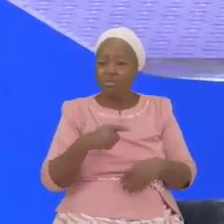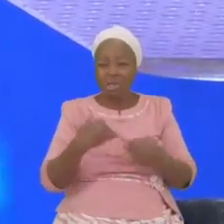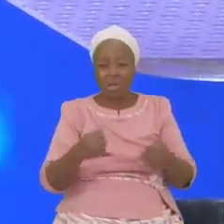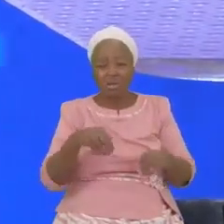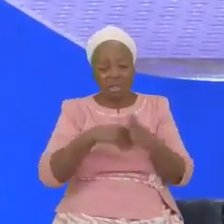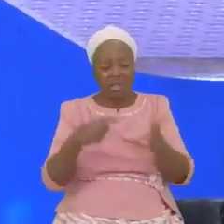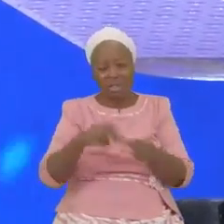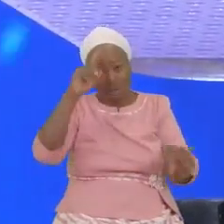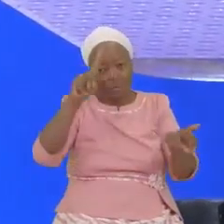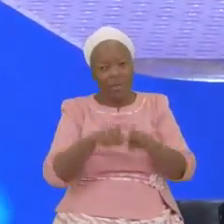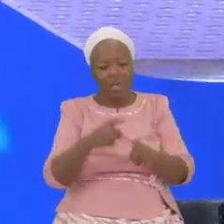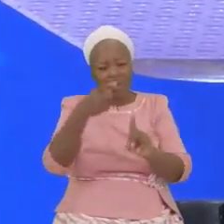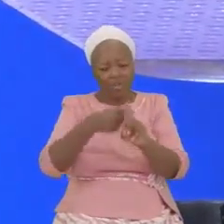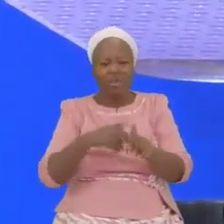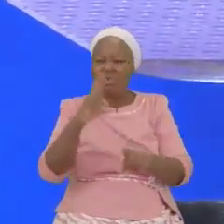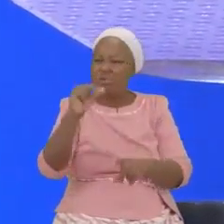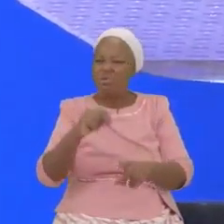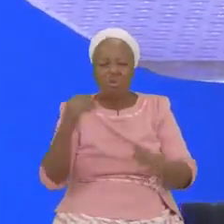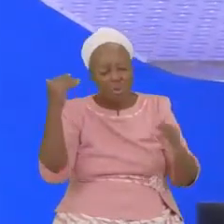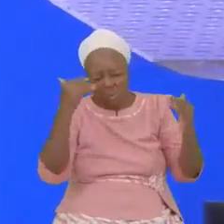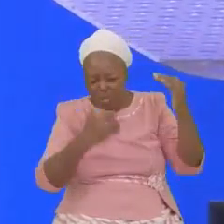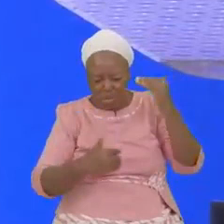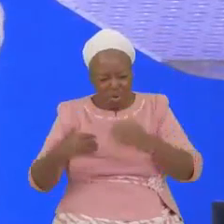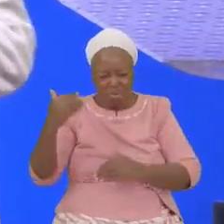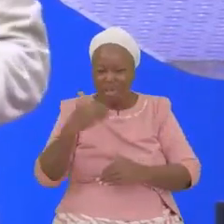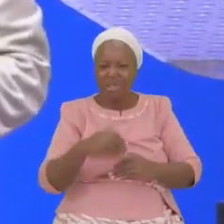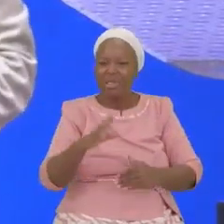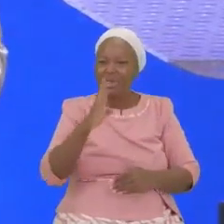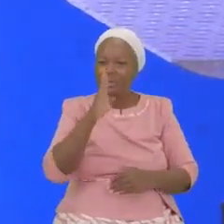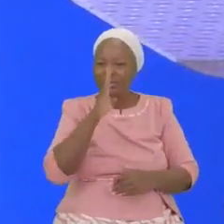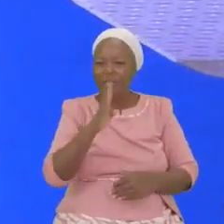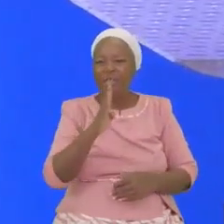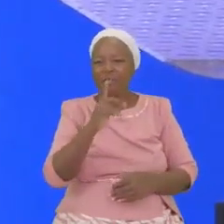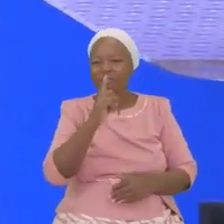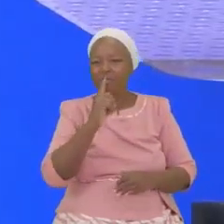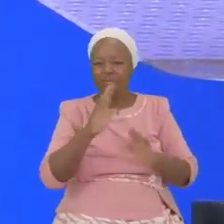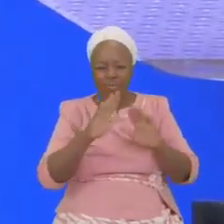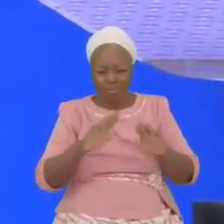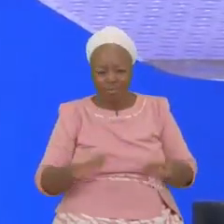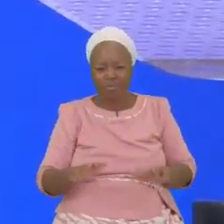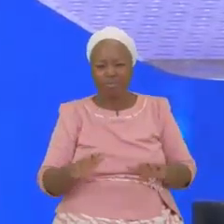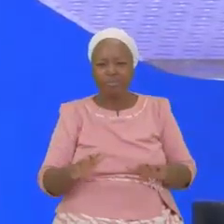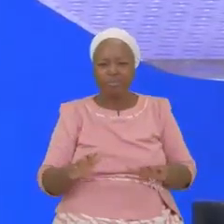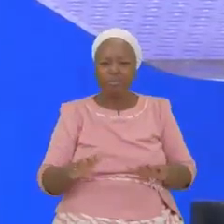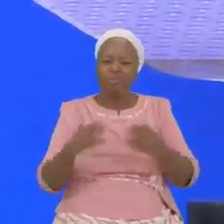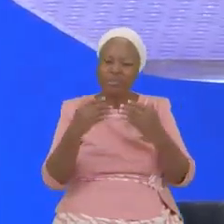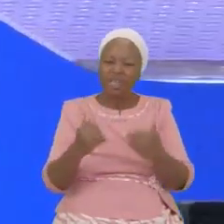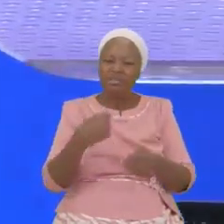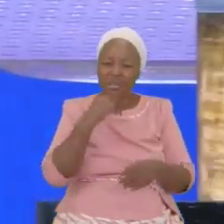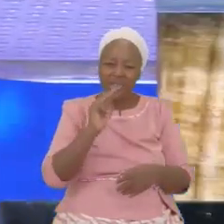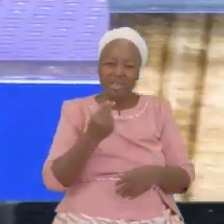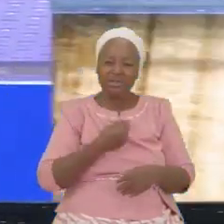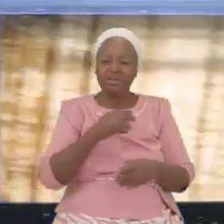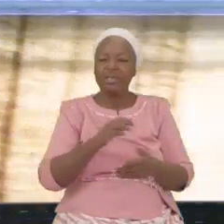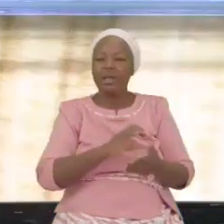covenant month, no anxiety, be still. He tells us in